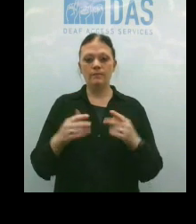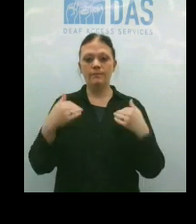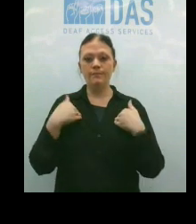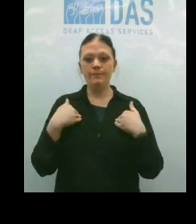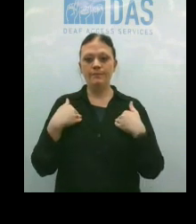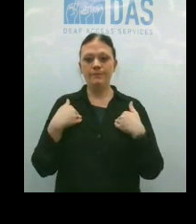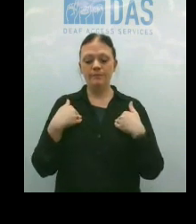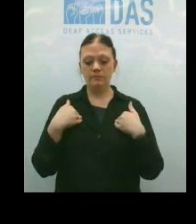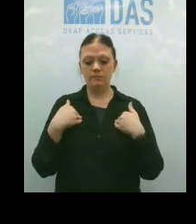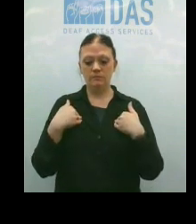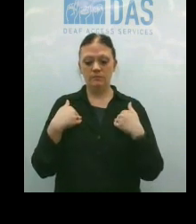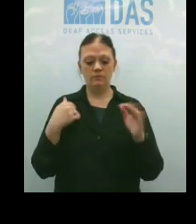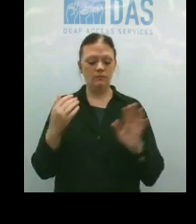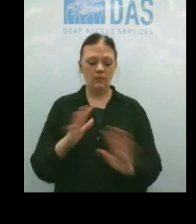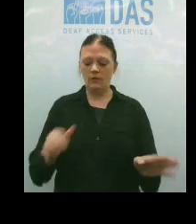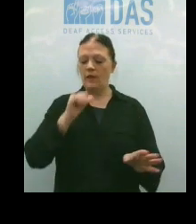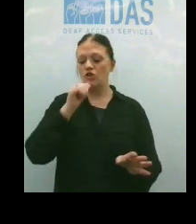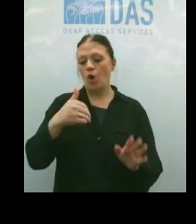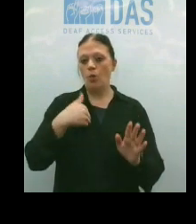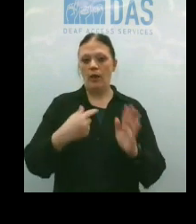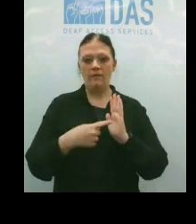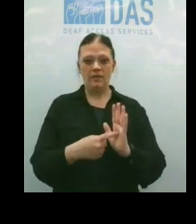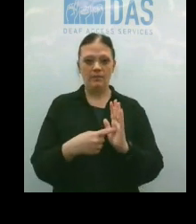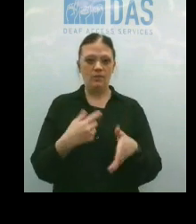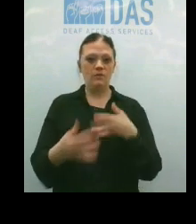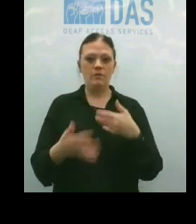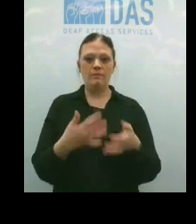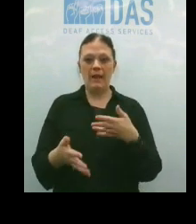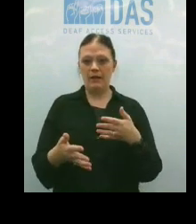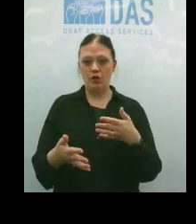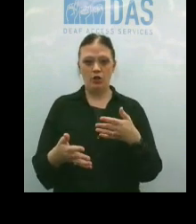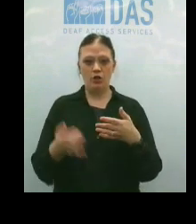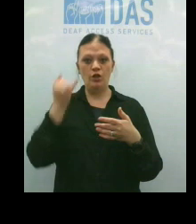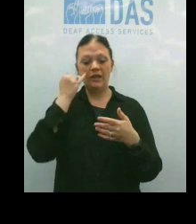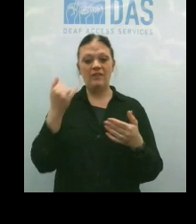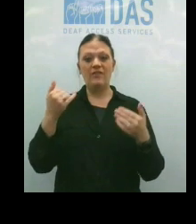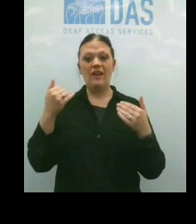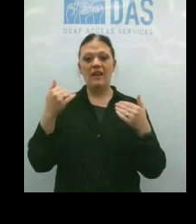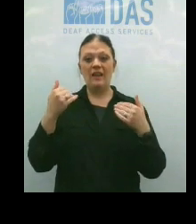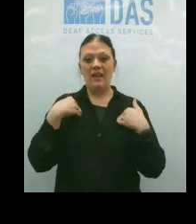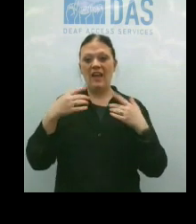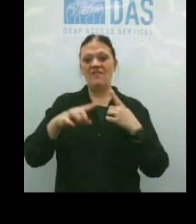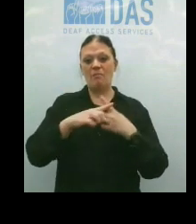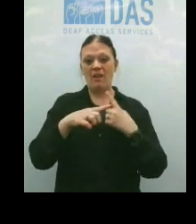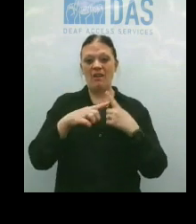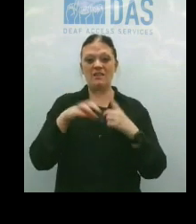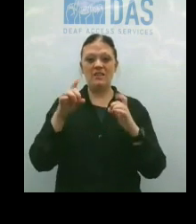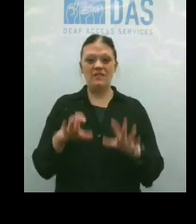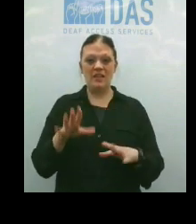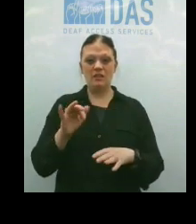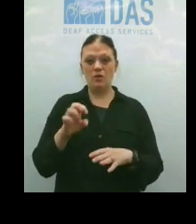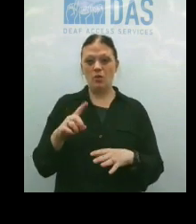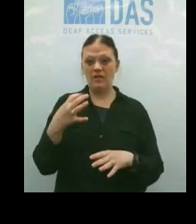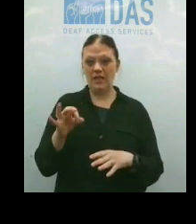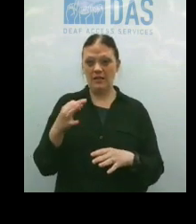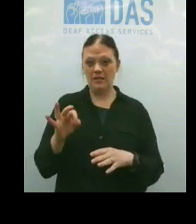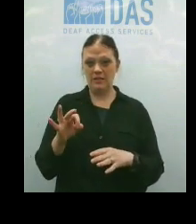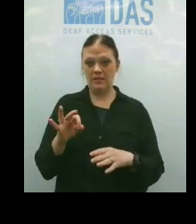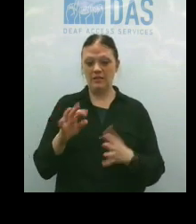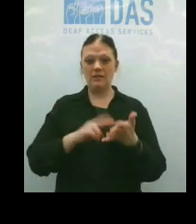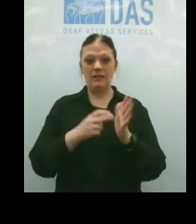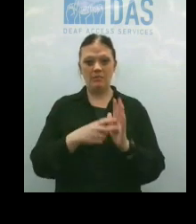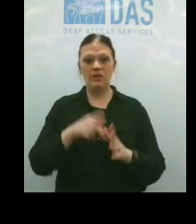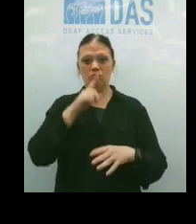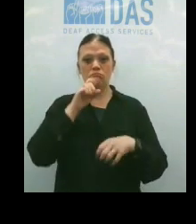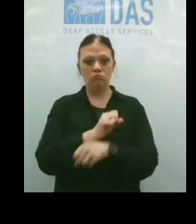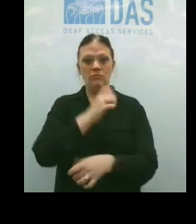have don't have symptoms, regardless of symptoms, who have a positive test for COVID-19, that means that they are ill